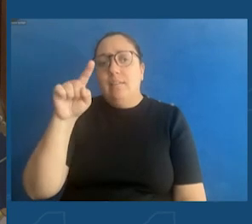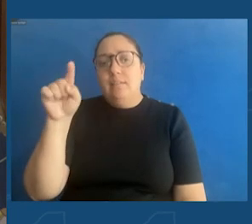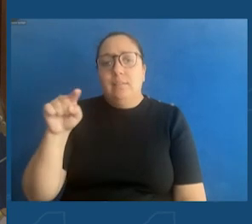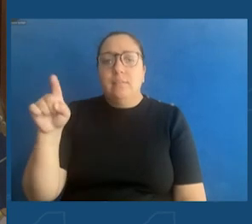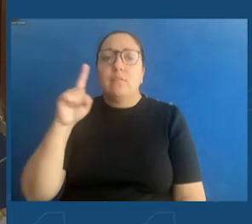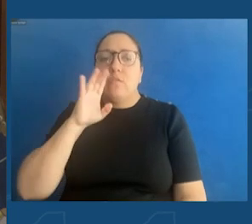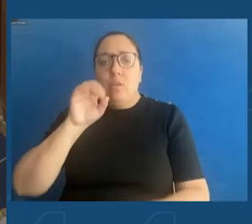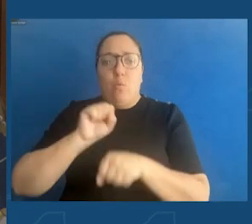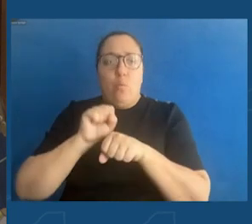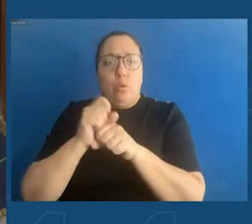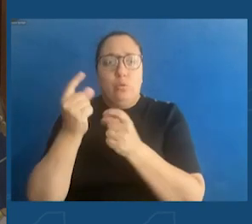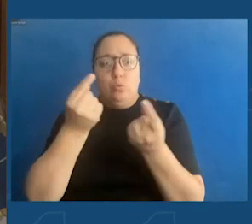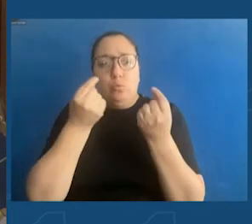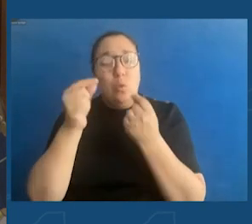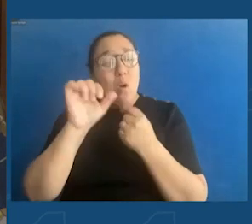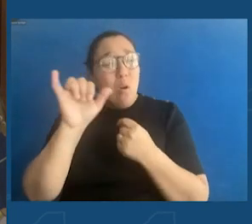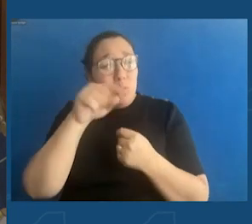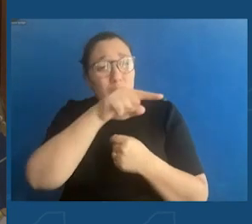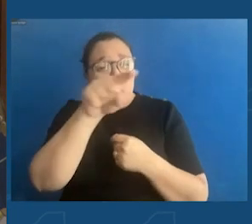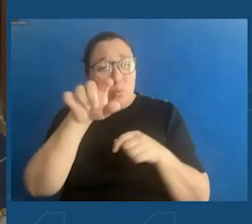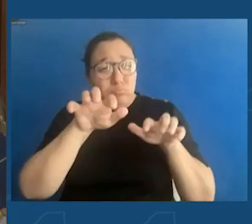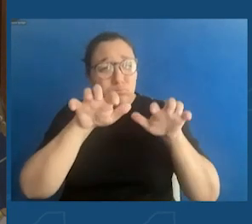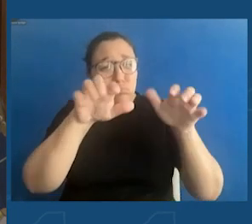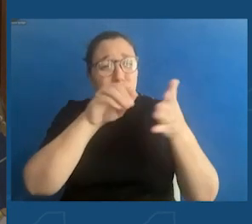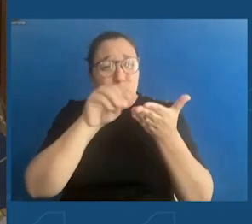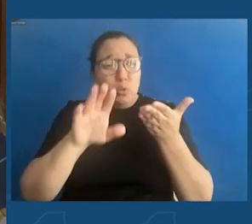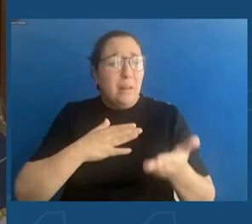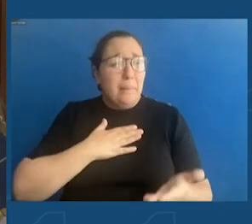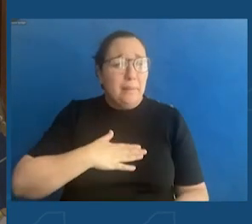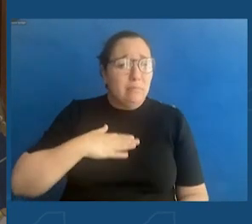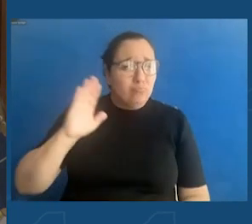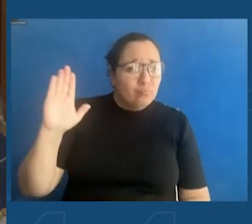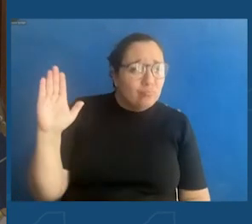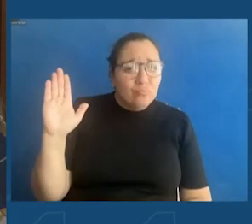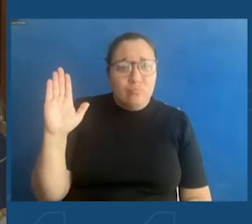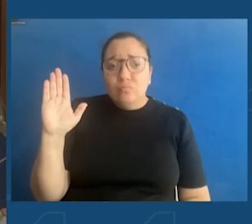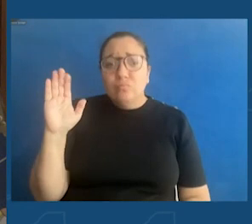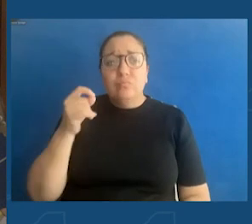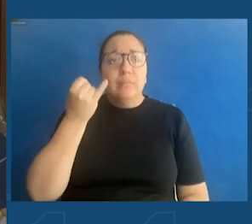lot of people here, and also all the students. Raise your hand if you're a student. All right, thank you.